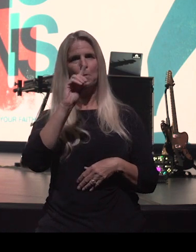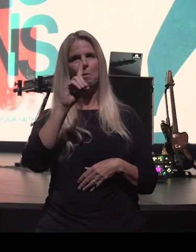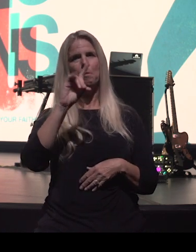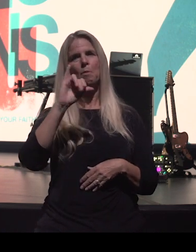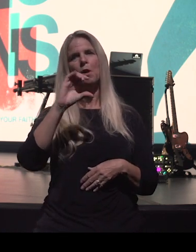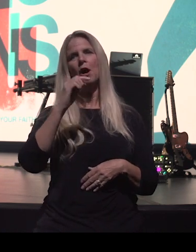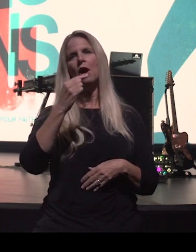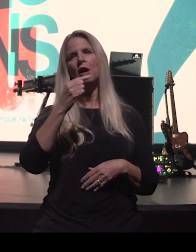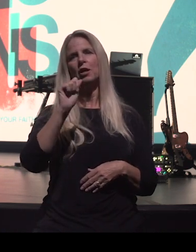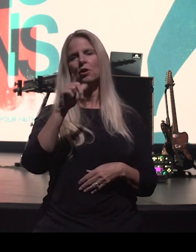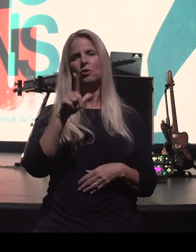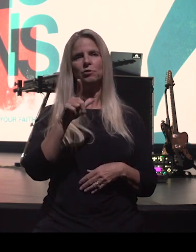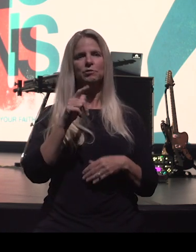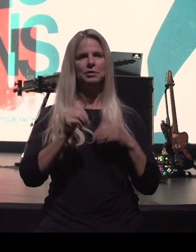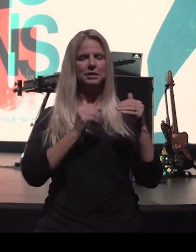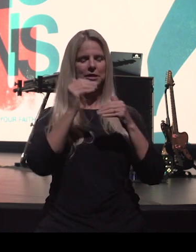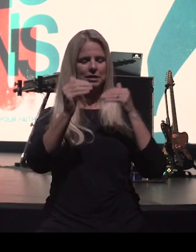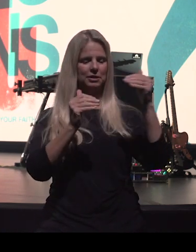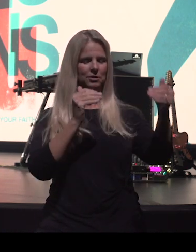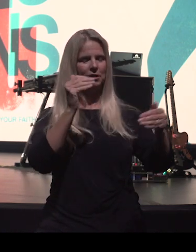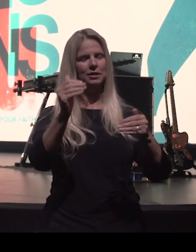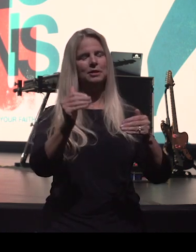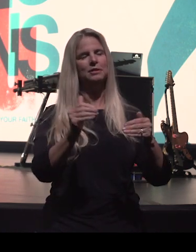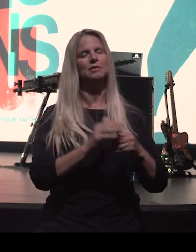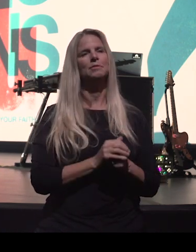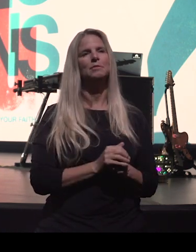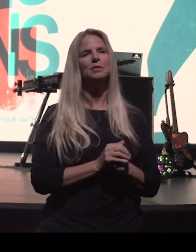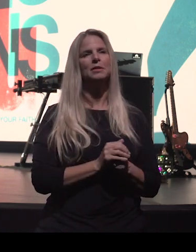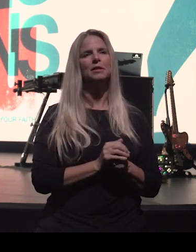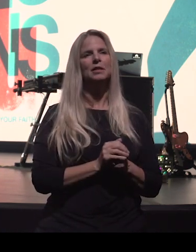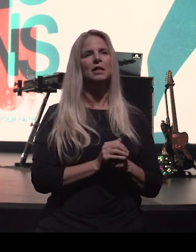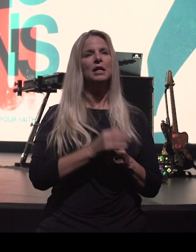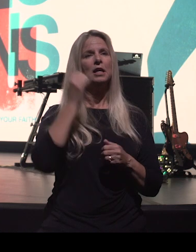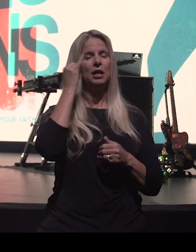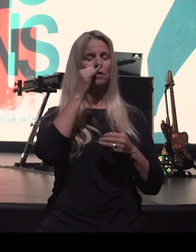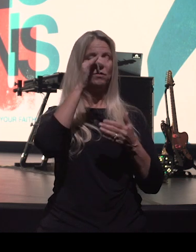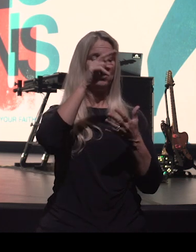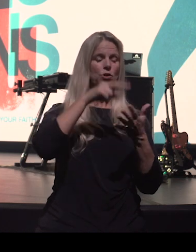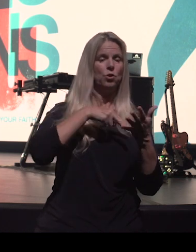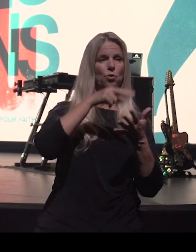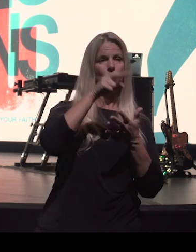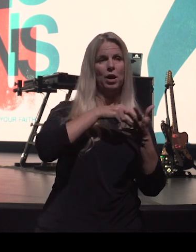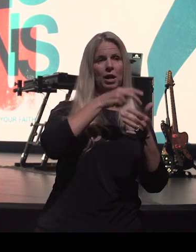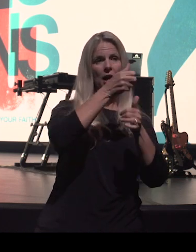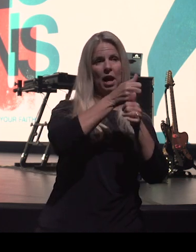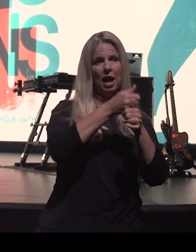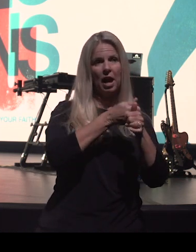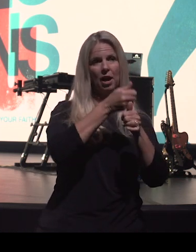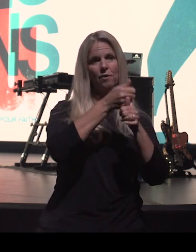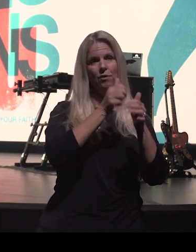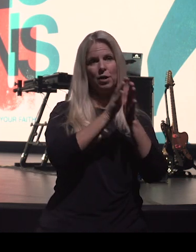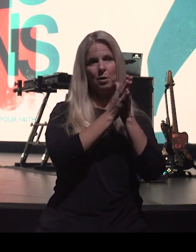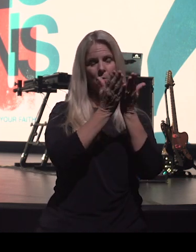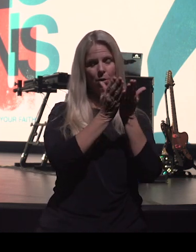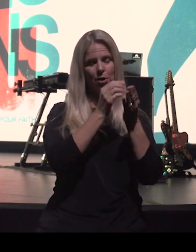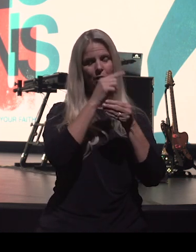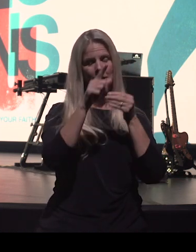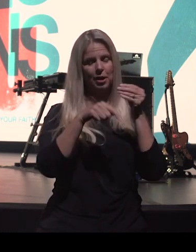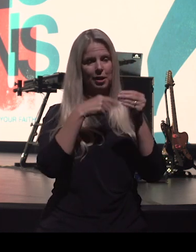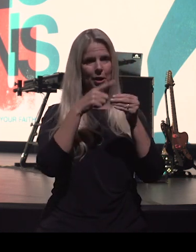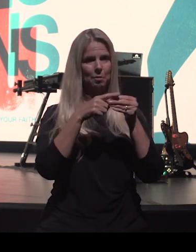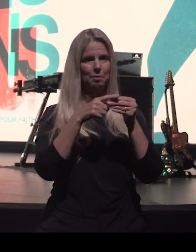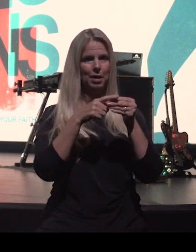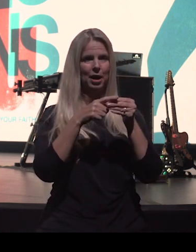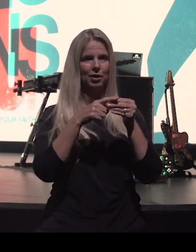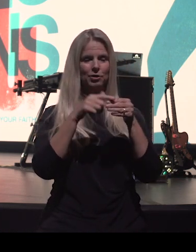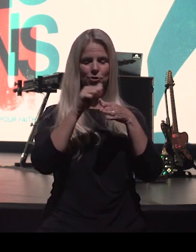Think in terms of training. If you read every book on training and working out, but you never worked out, are